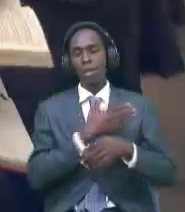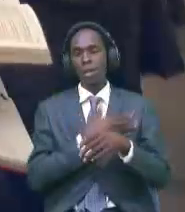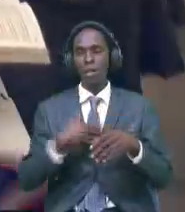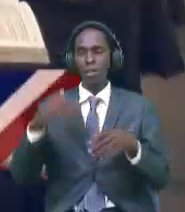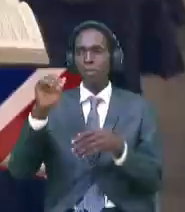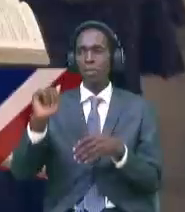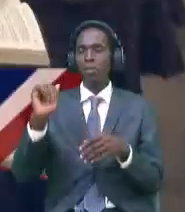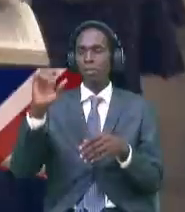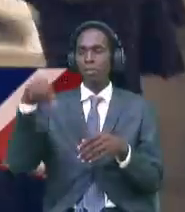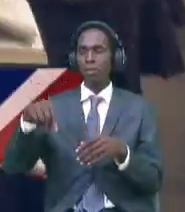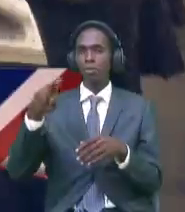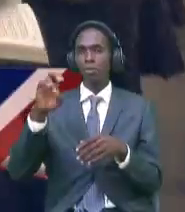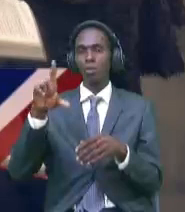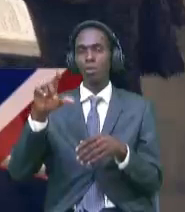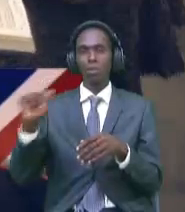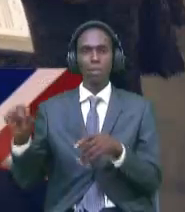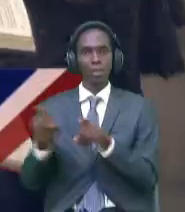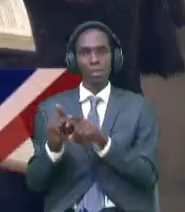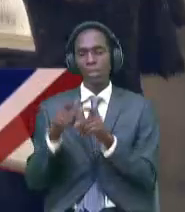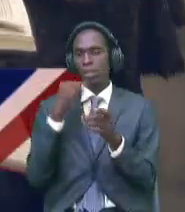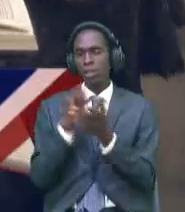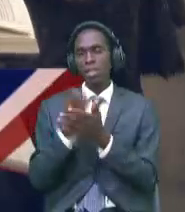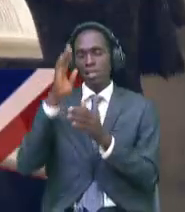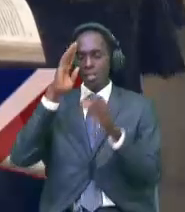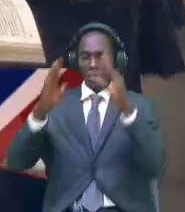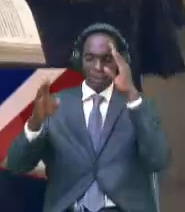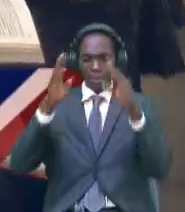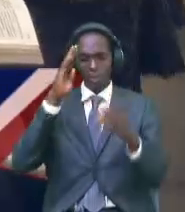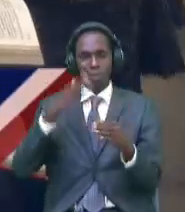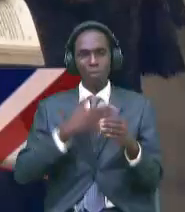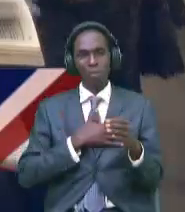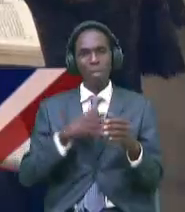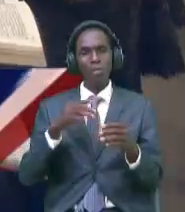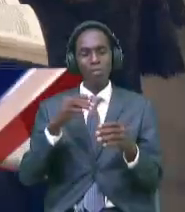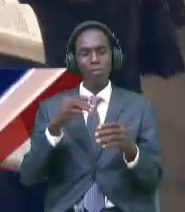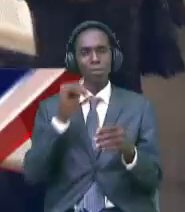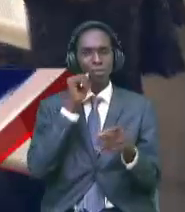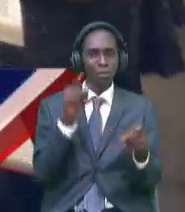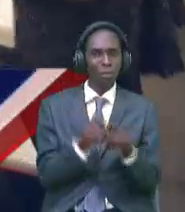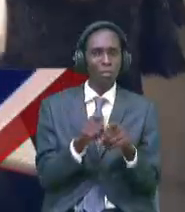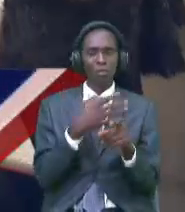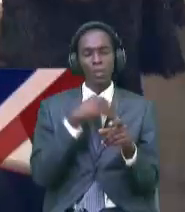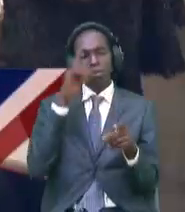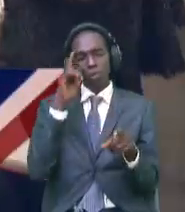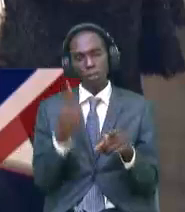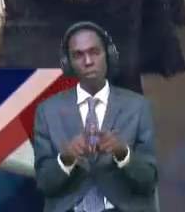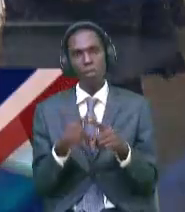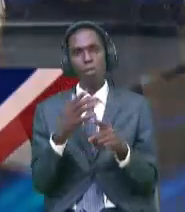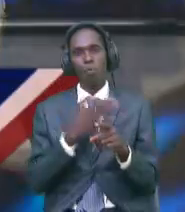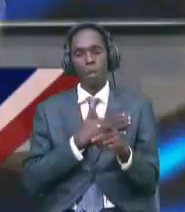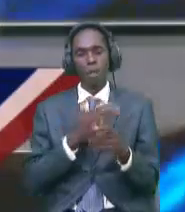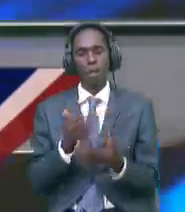and Aquila, my helpers in Christ Jesus. That's giving. That's giving, my